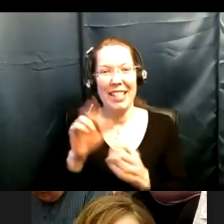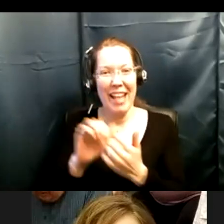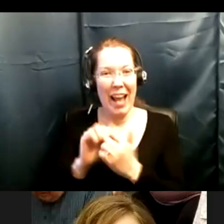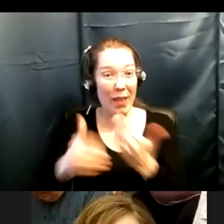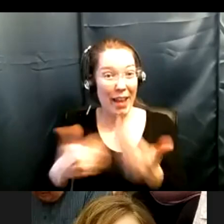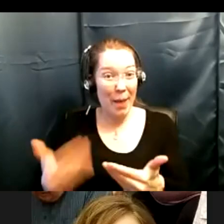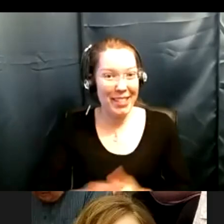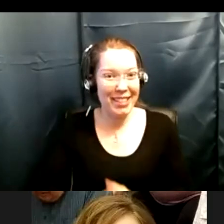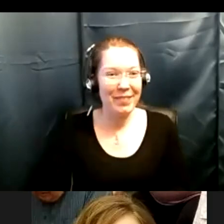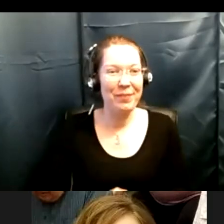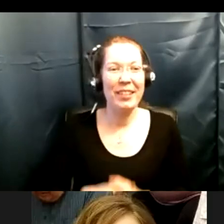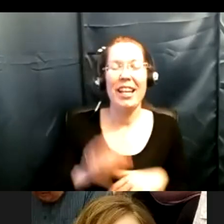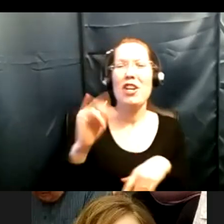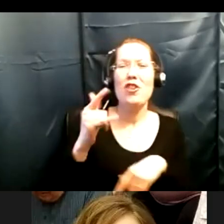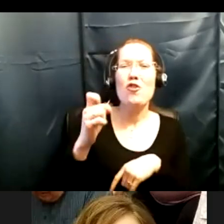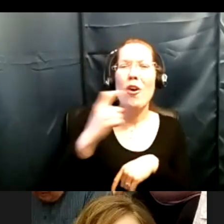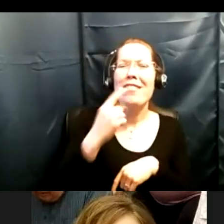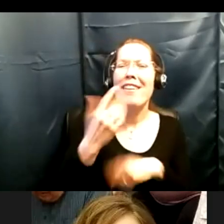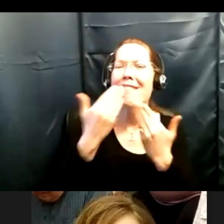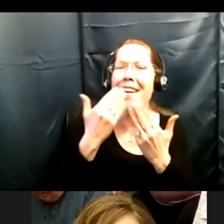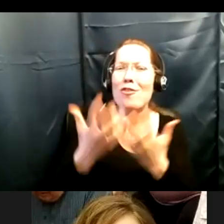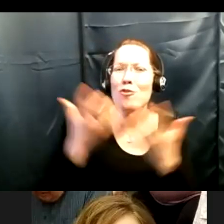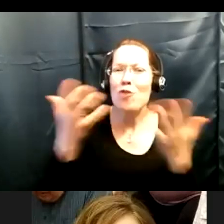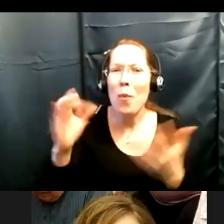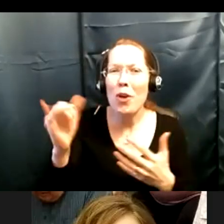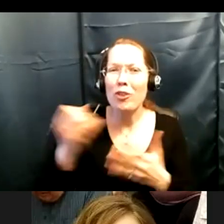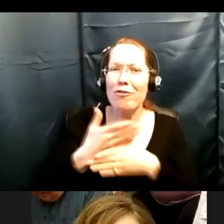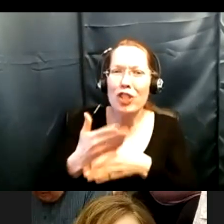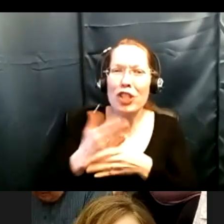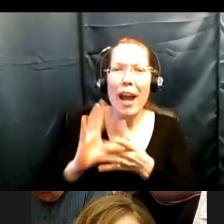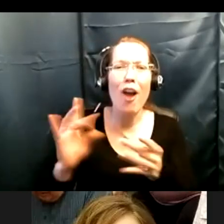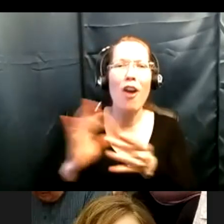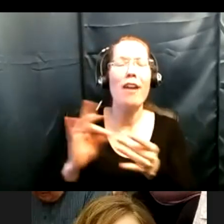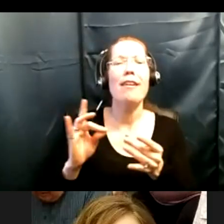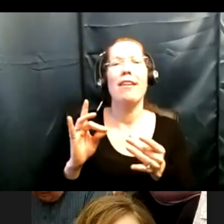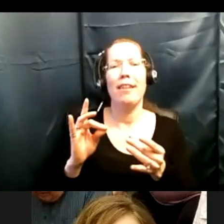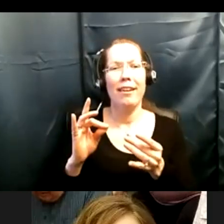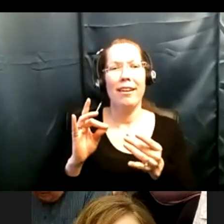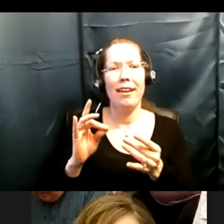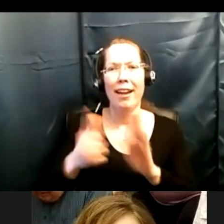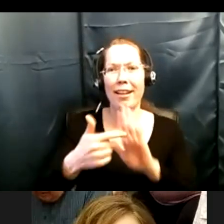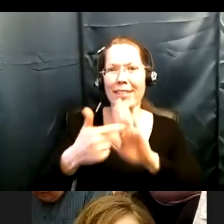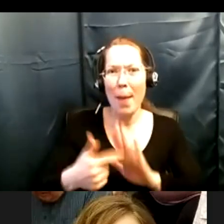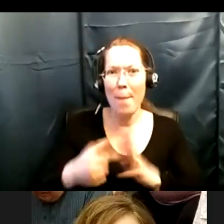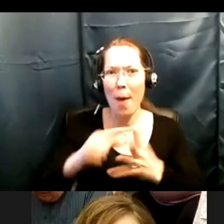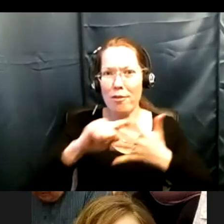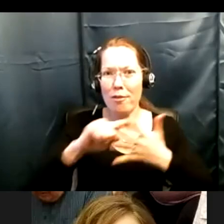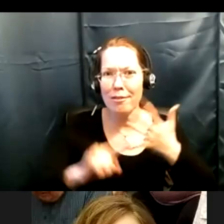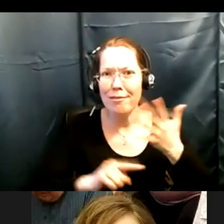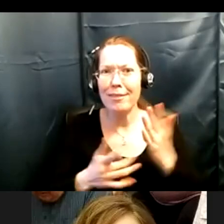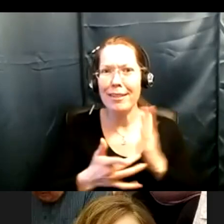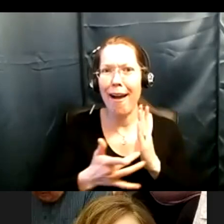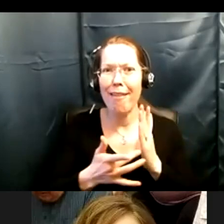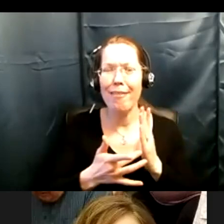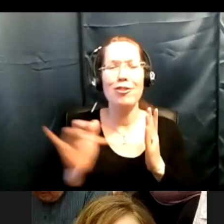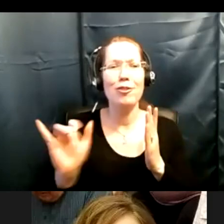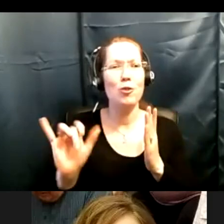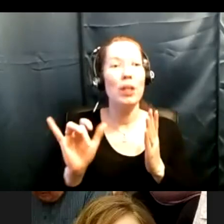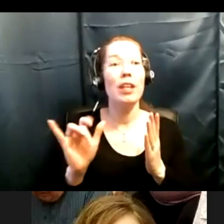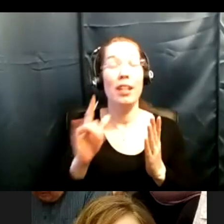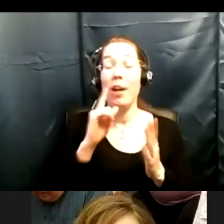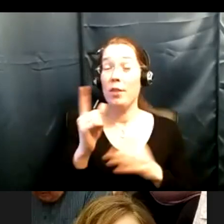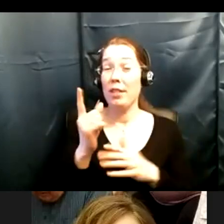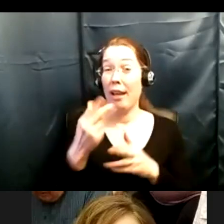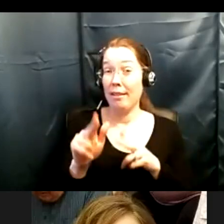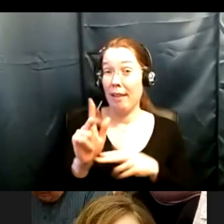Yeah, thank you very much, Chris. We appreciate that. Thanks for doing those demos for us as well. And we do want to take a